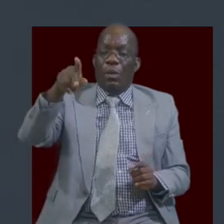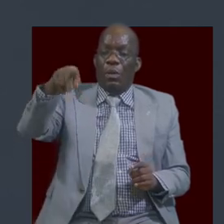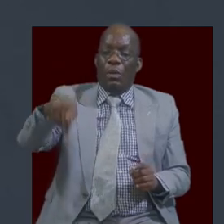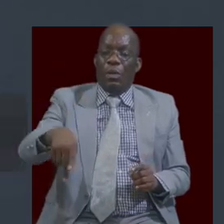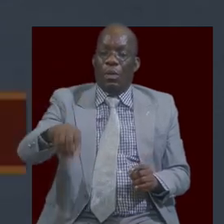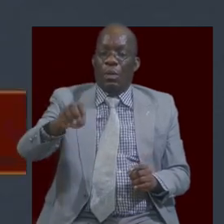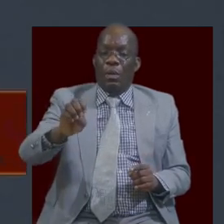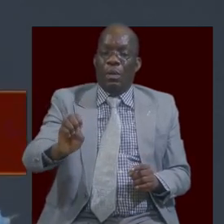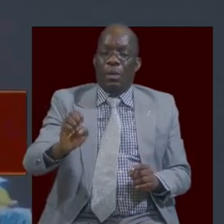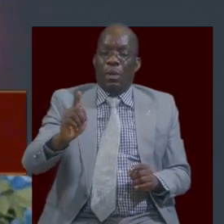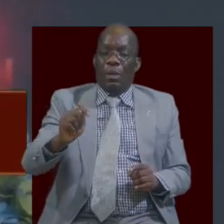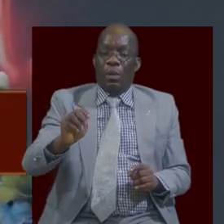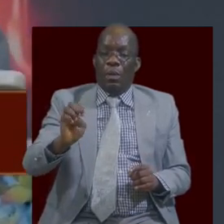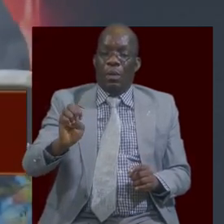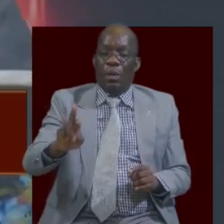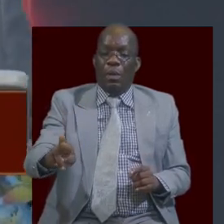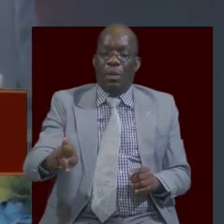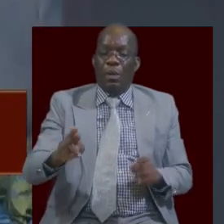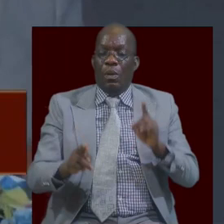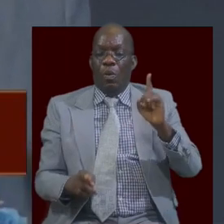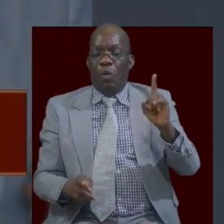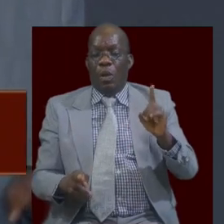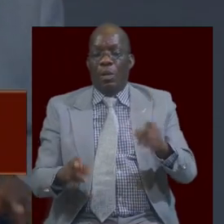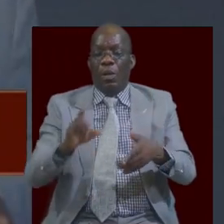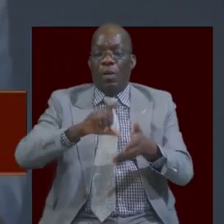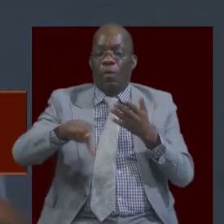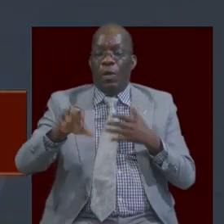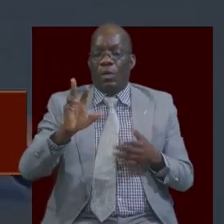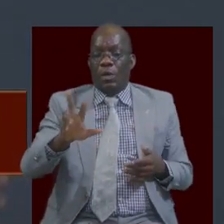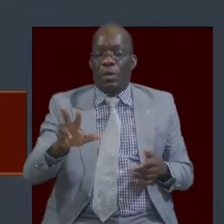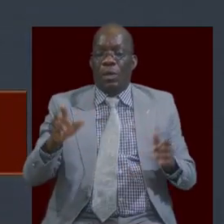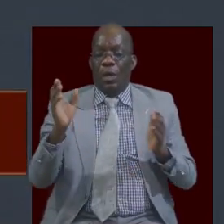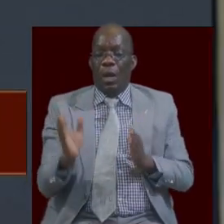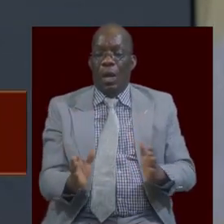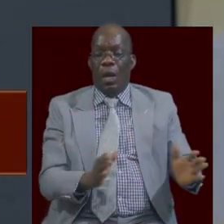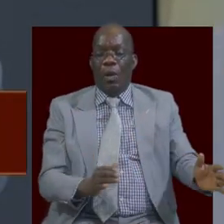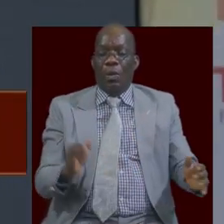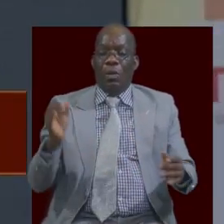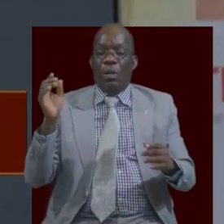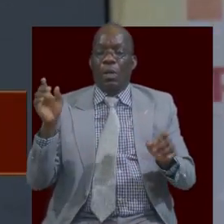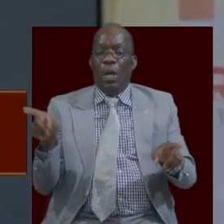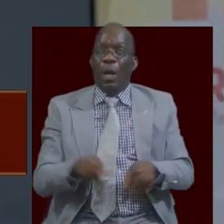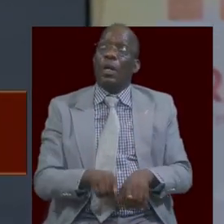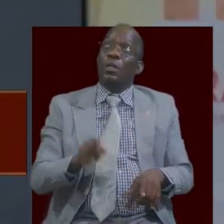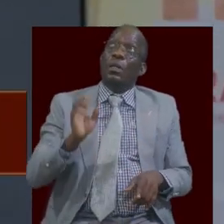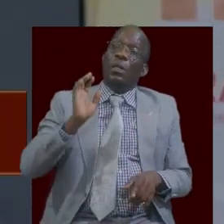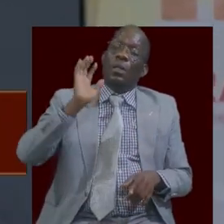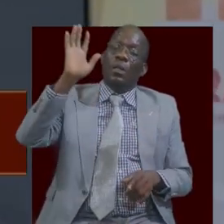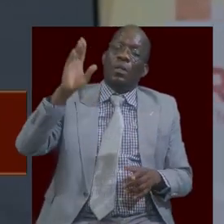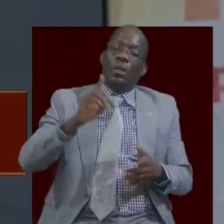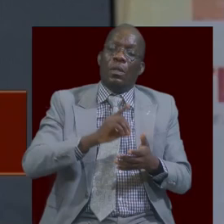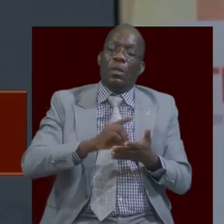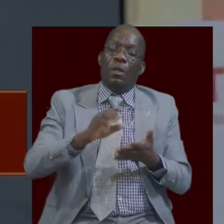1, reading from verse 3. According as his divine power, he